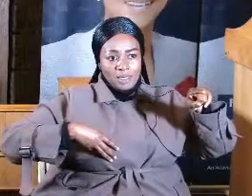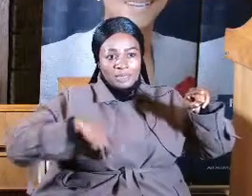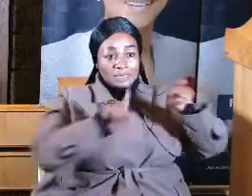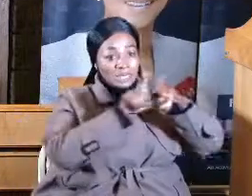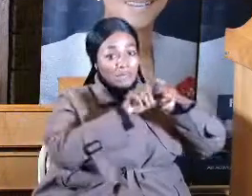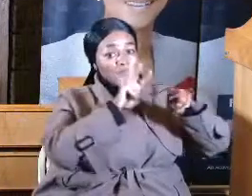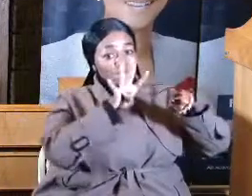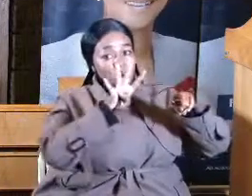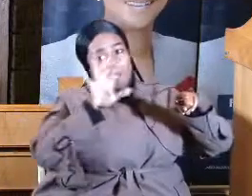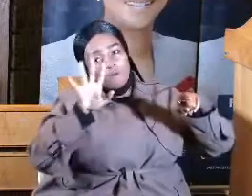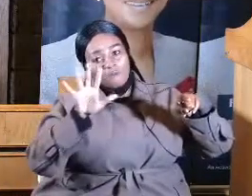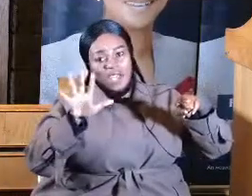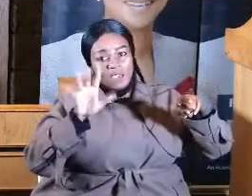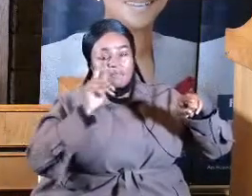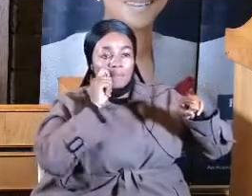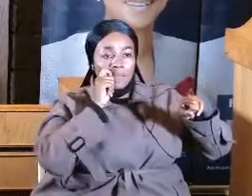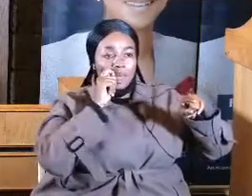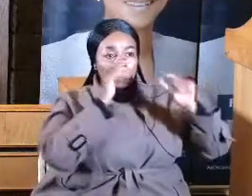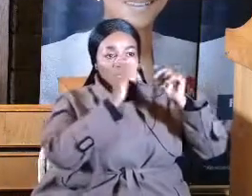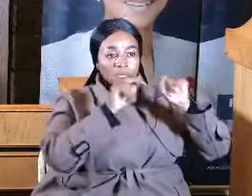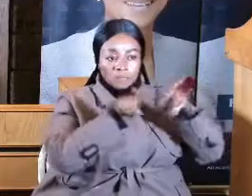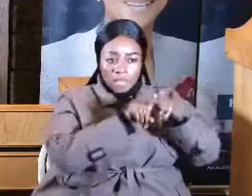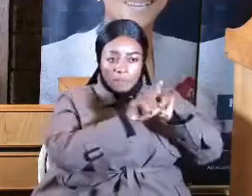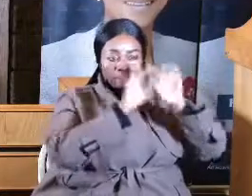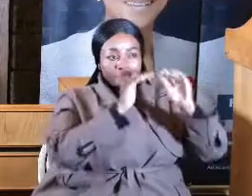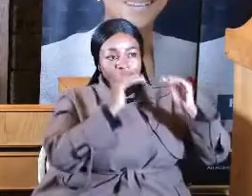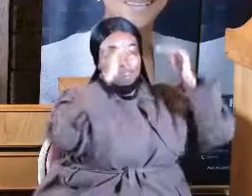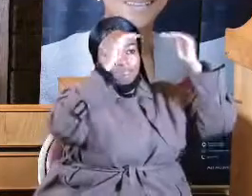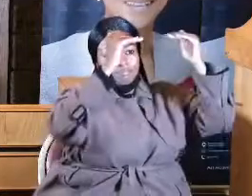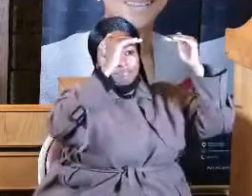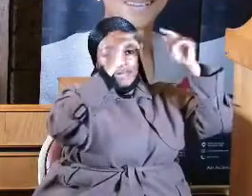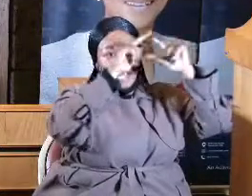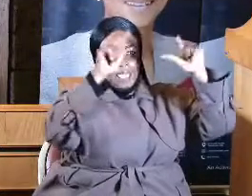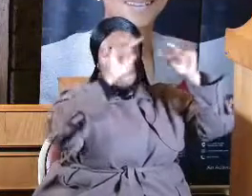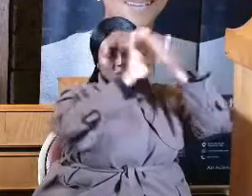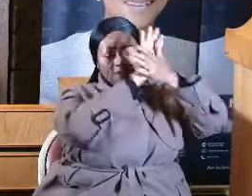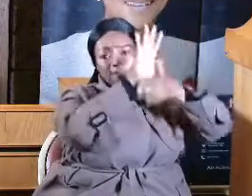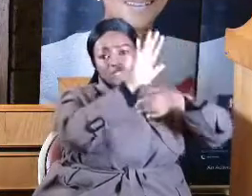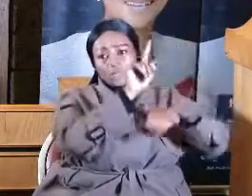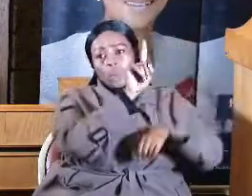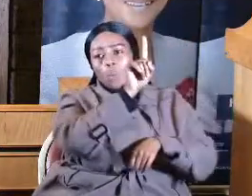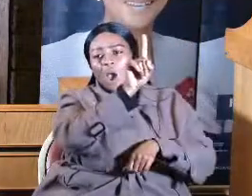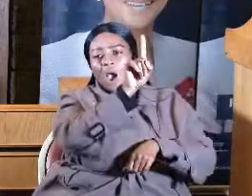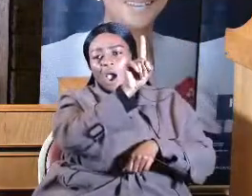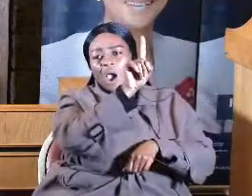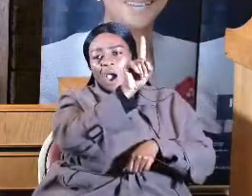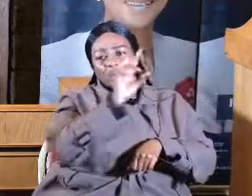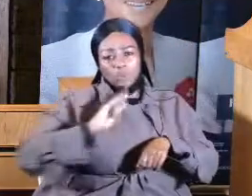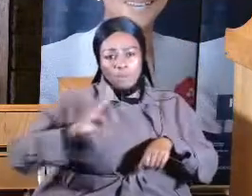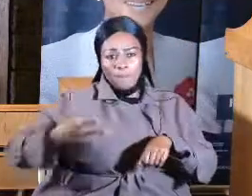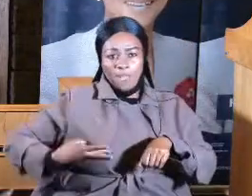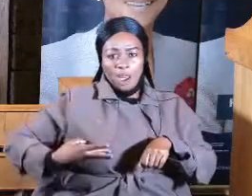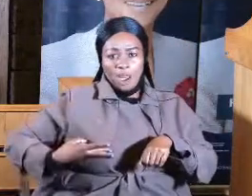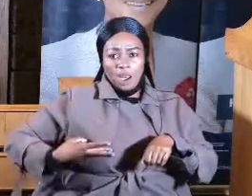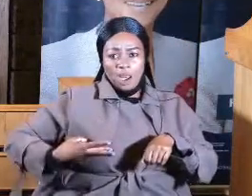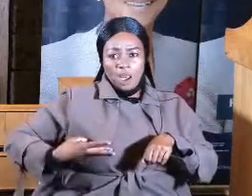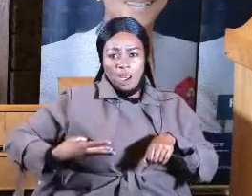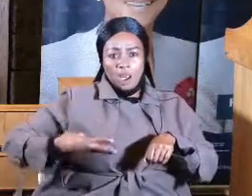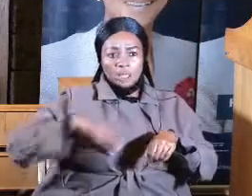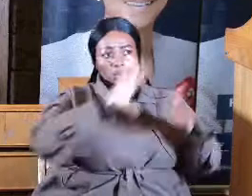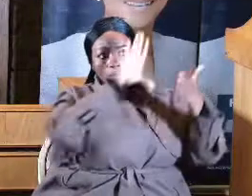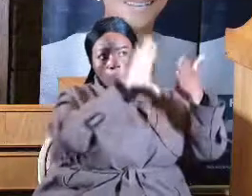males. And level 16, you'll also find that it's only one woman. I can say out of all